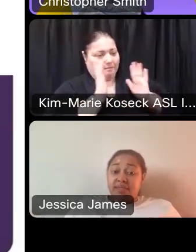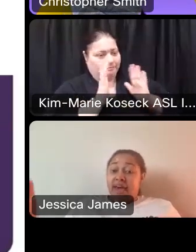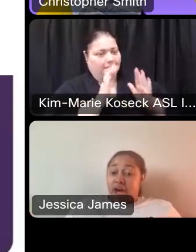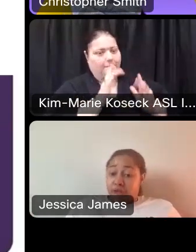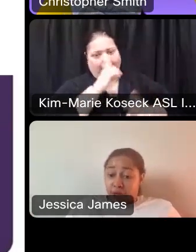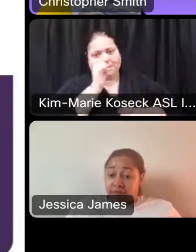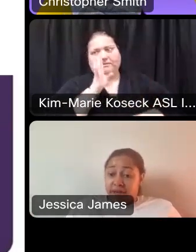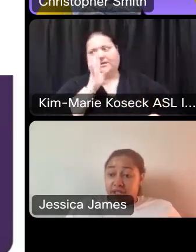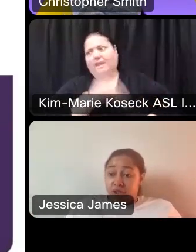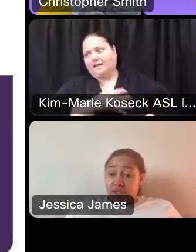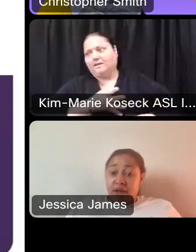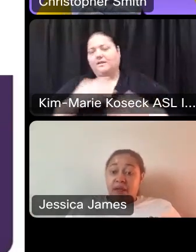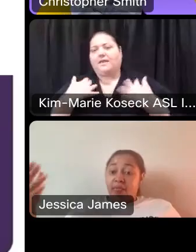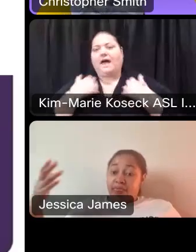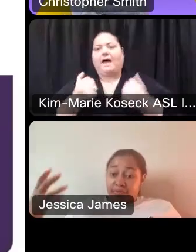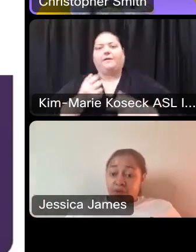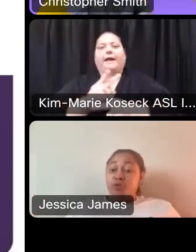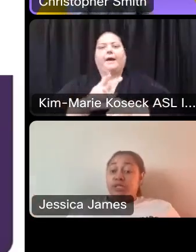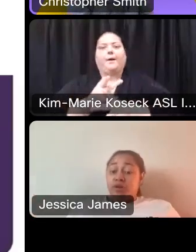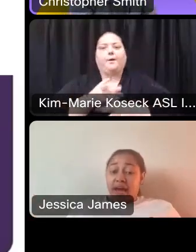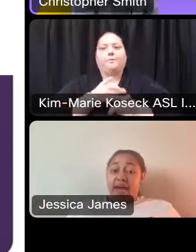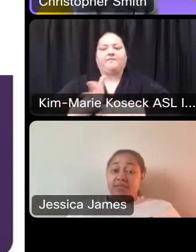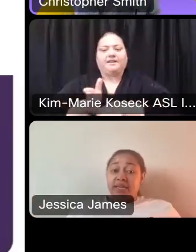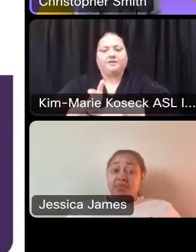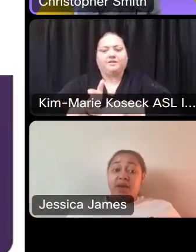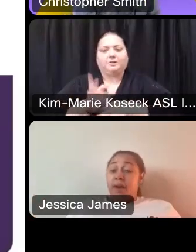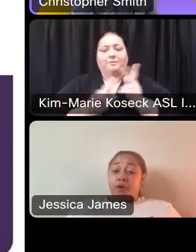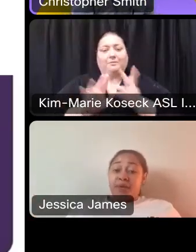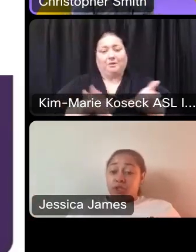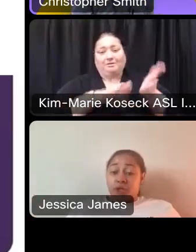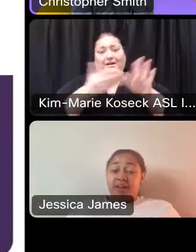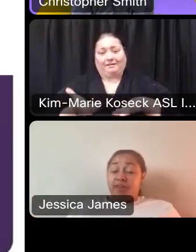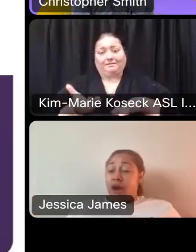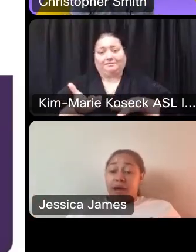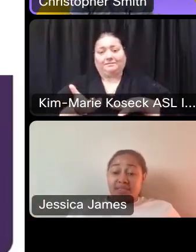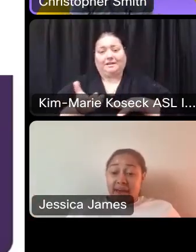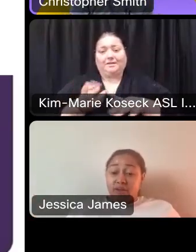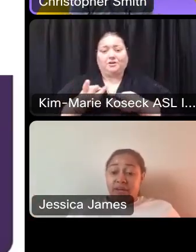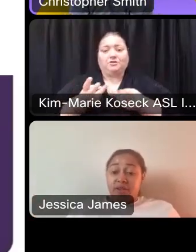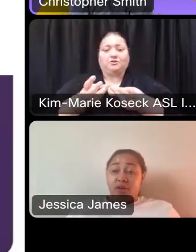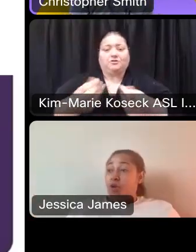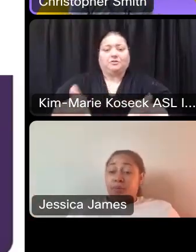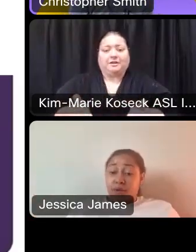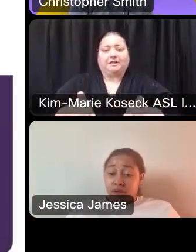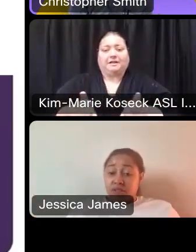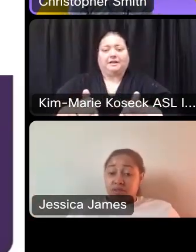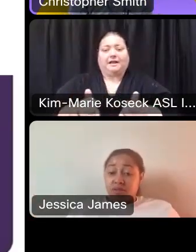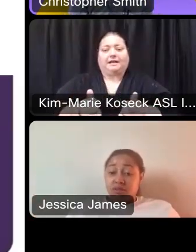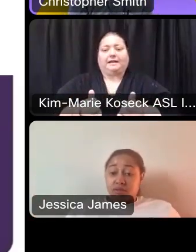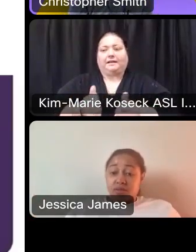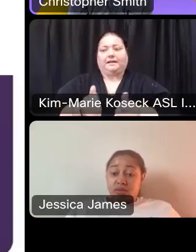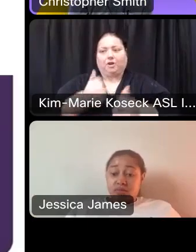negligence of these healthcare professionals, they're losing their lives, and they're being treated like they're homicidal and they're